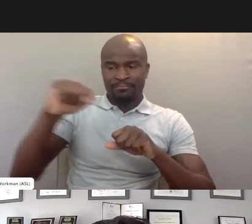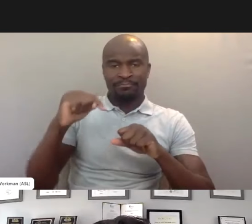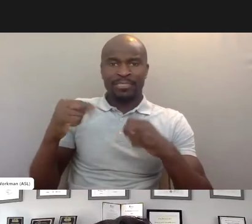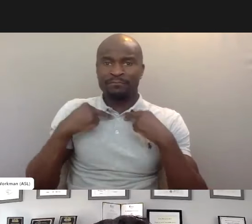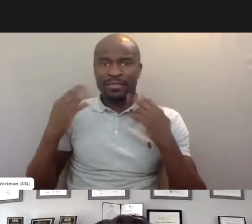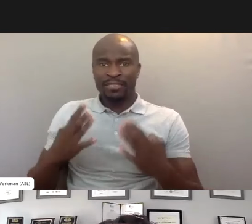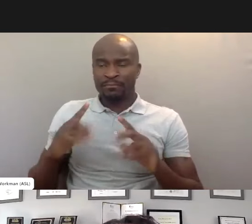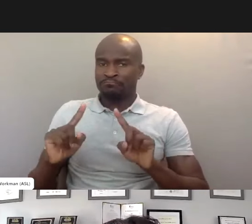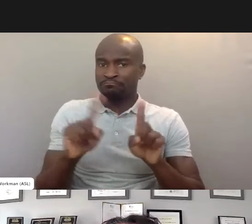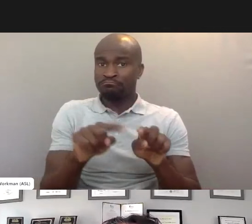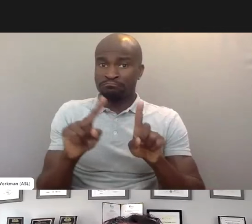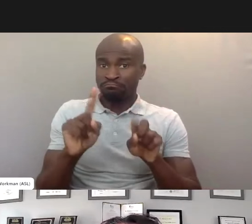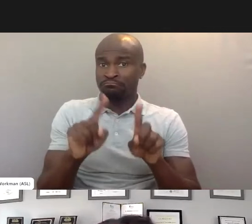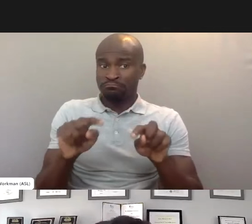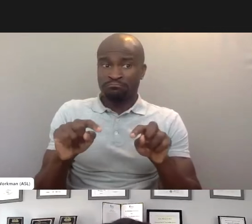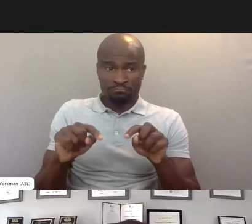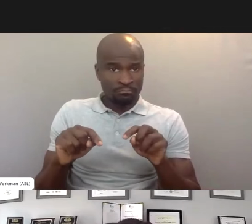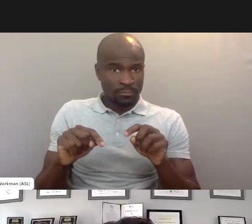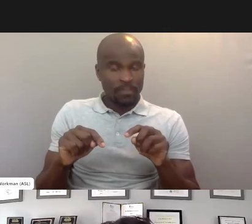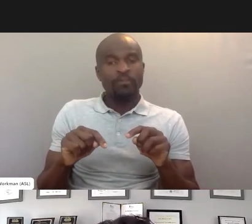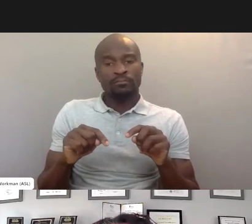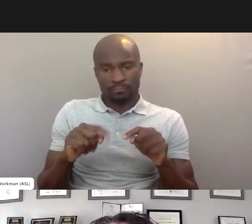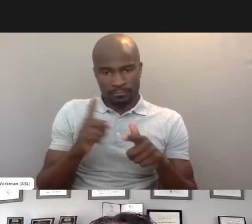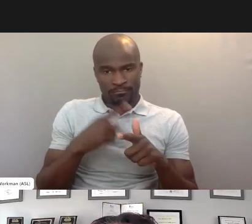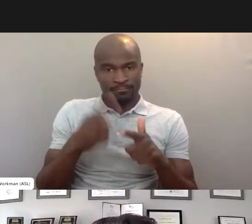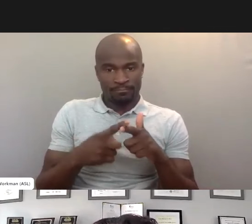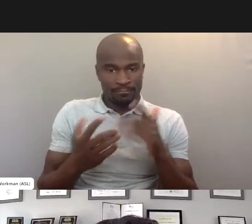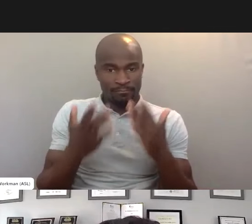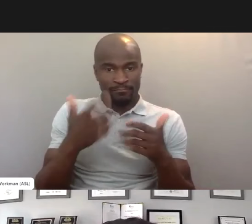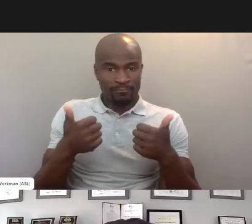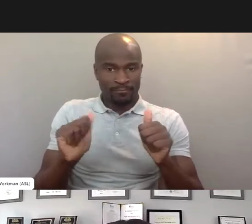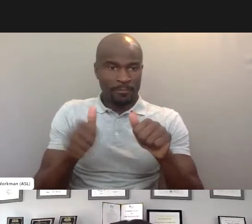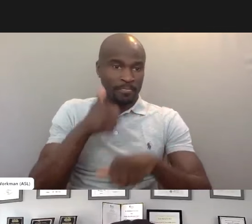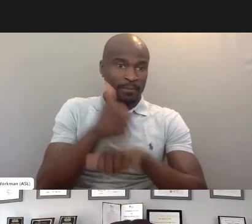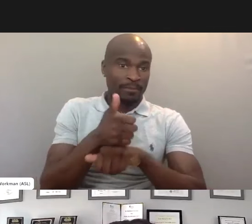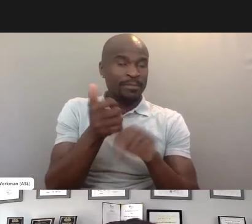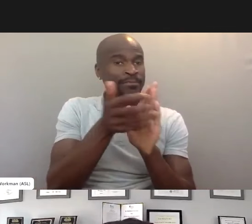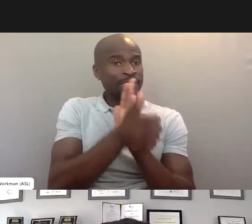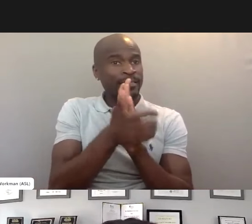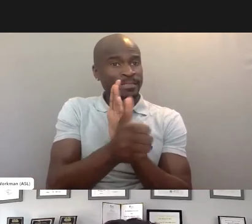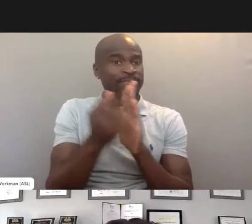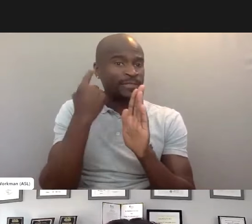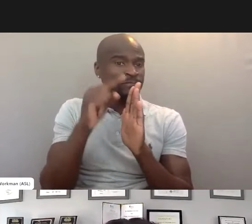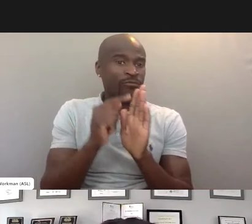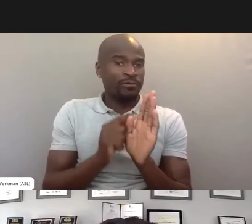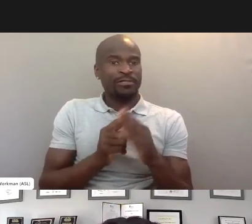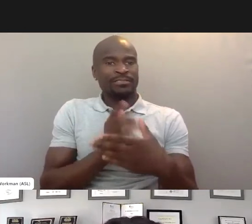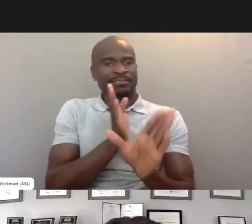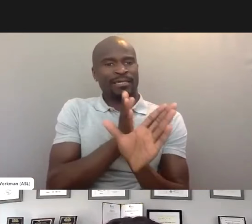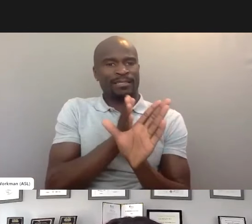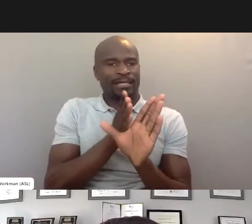to consider evidence-informed early interventions such as skills for psychological recovery, or